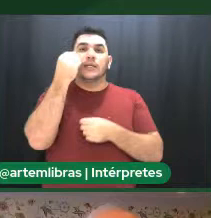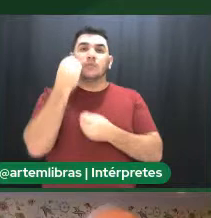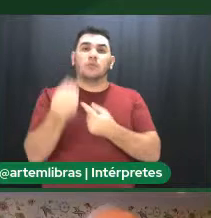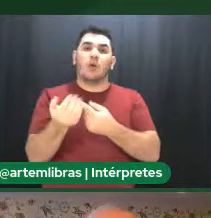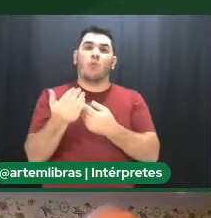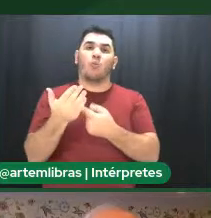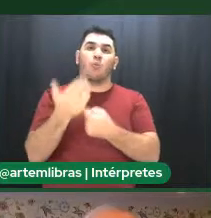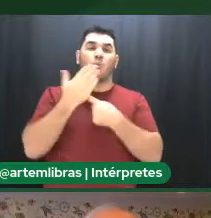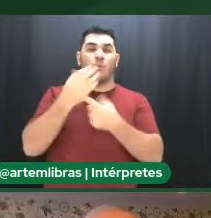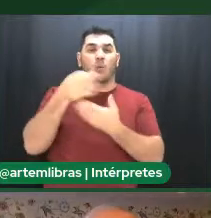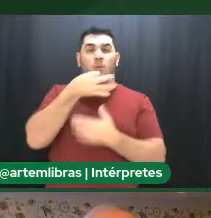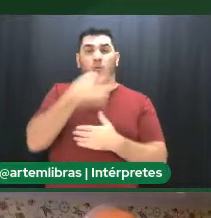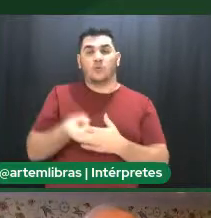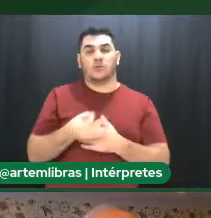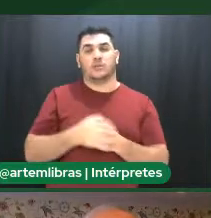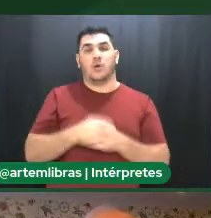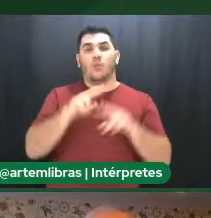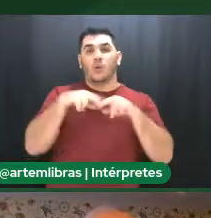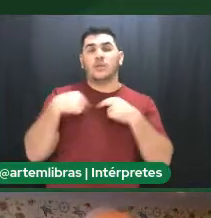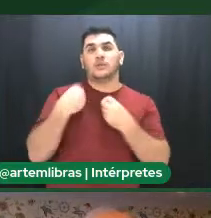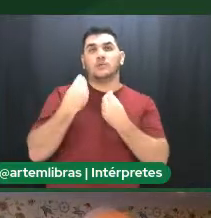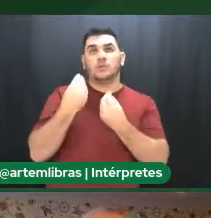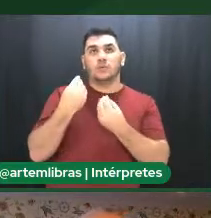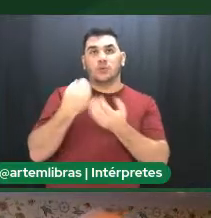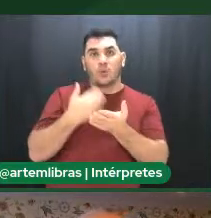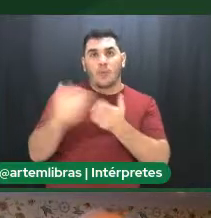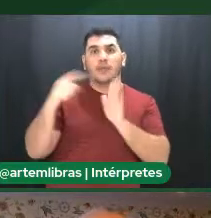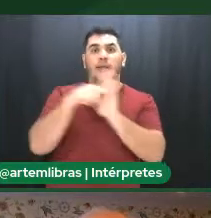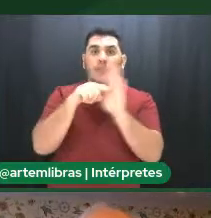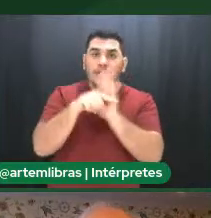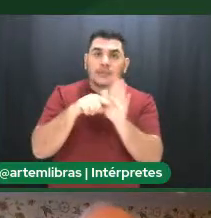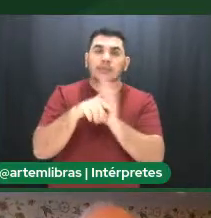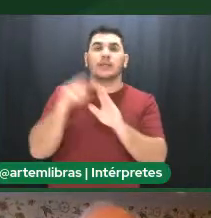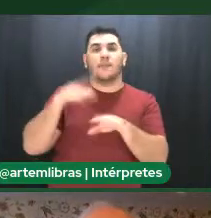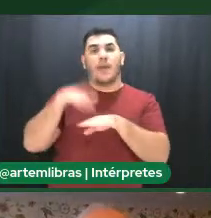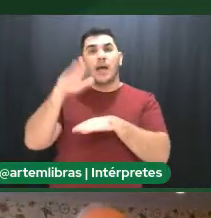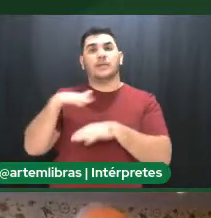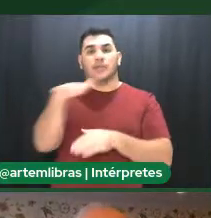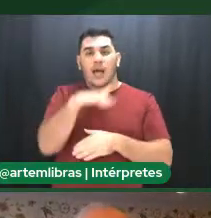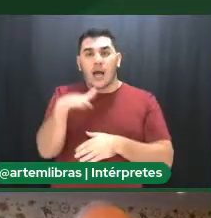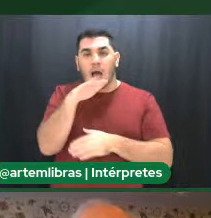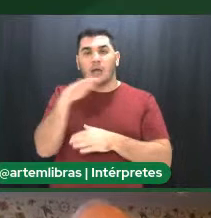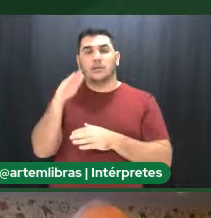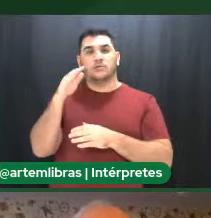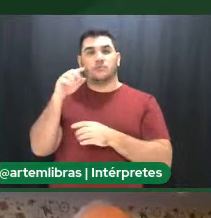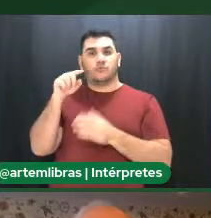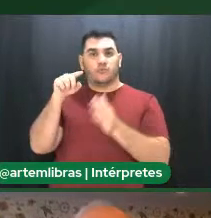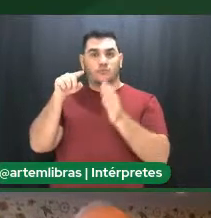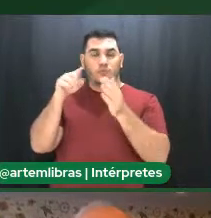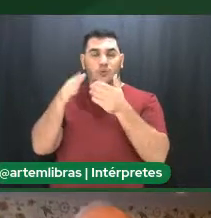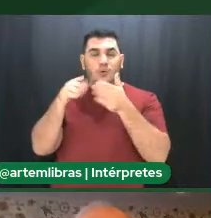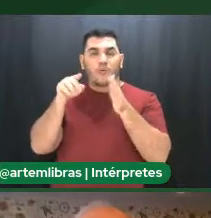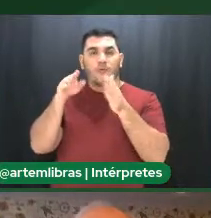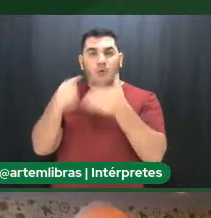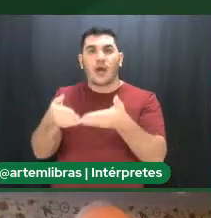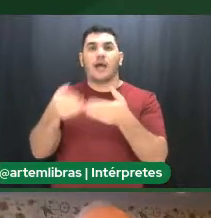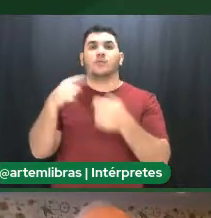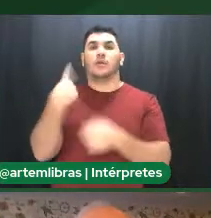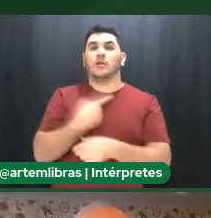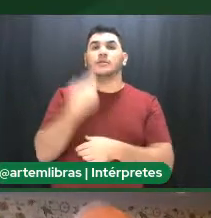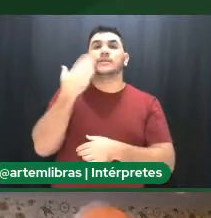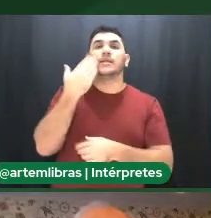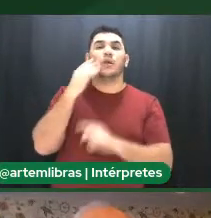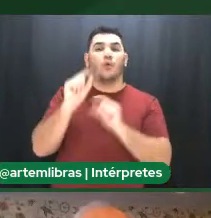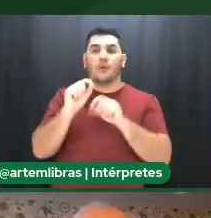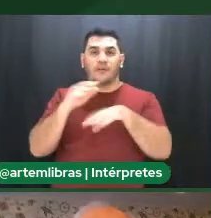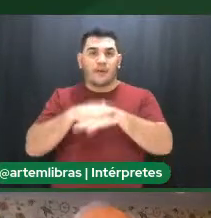research about how to do this. And the arguments generally went between local decisions and